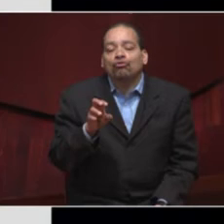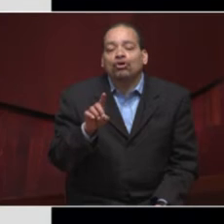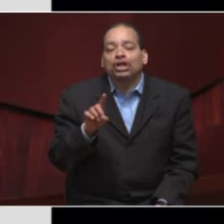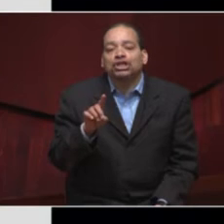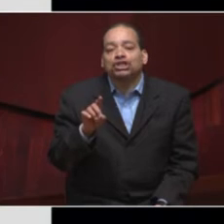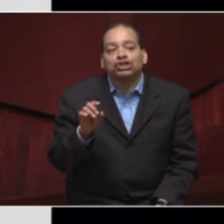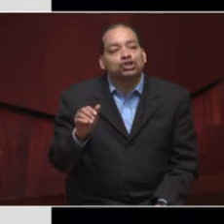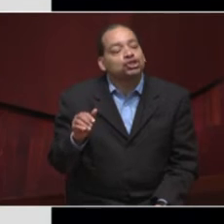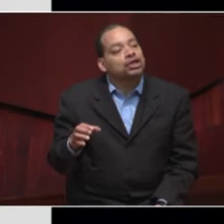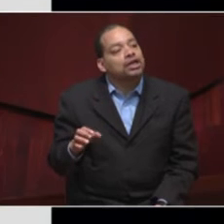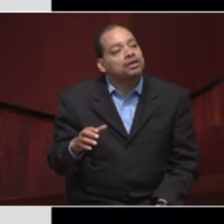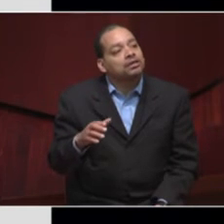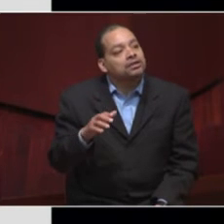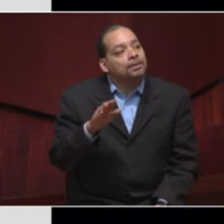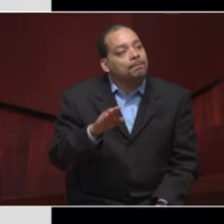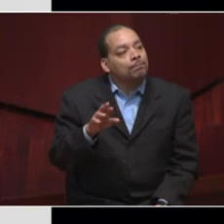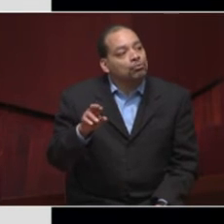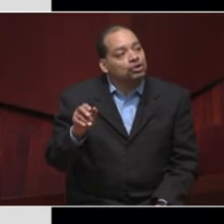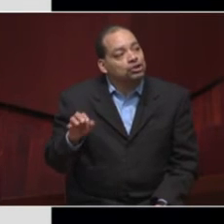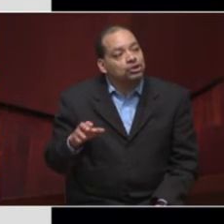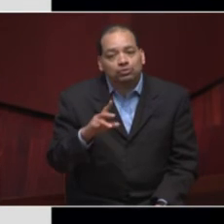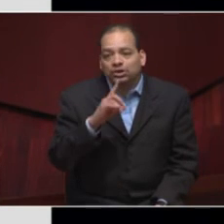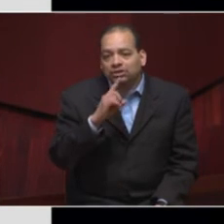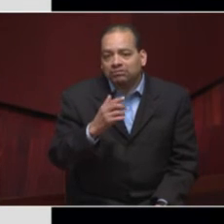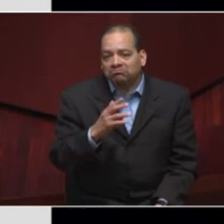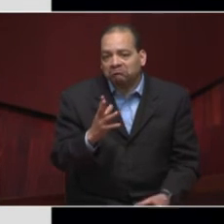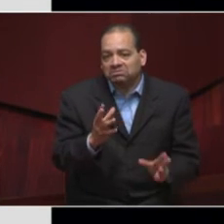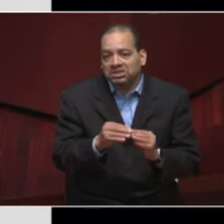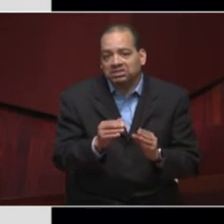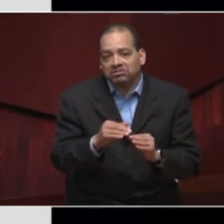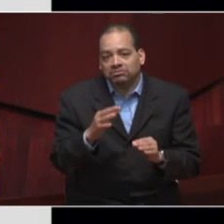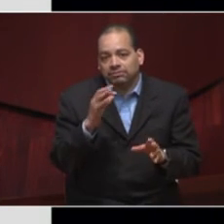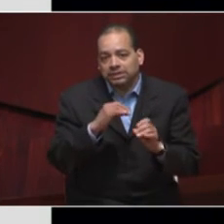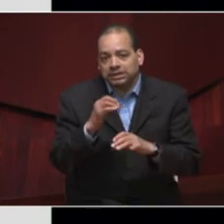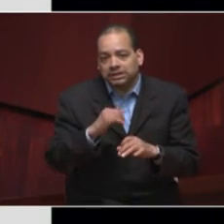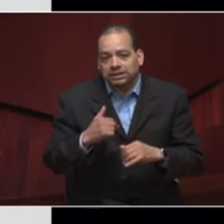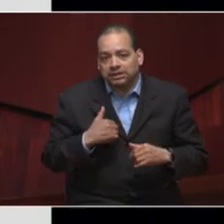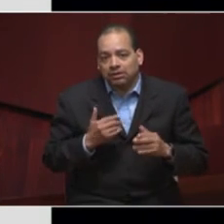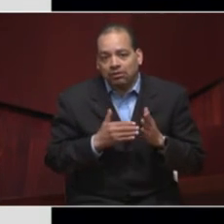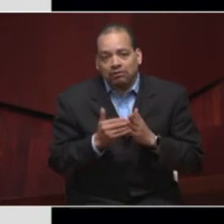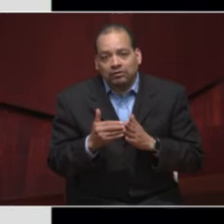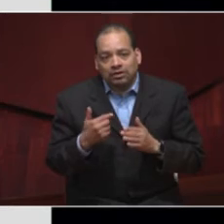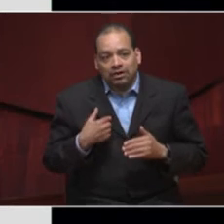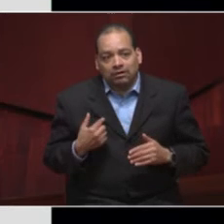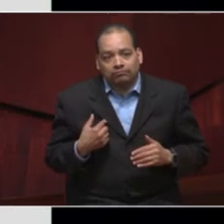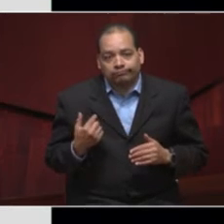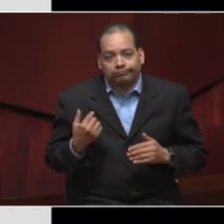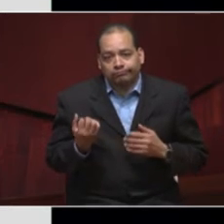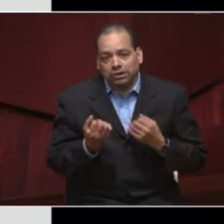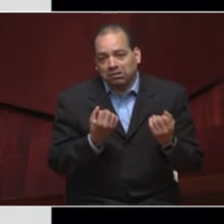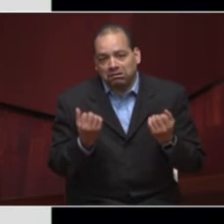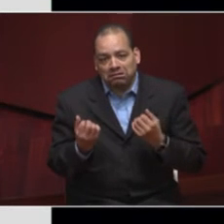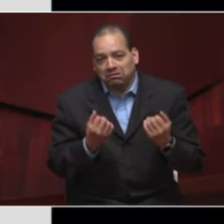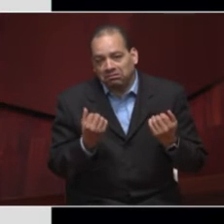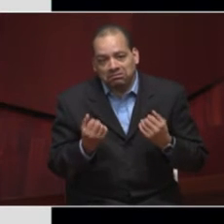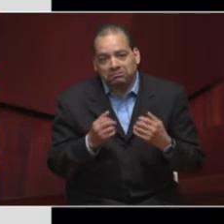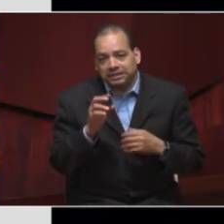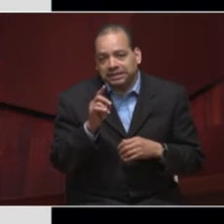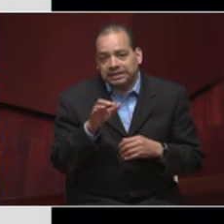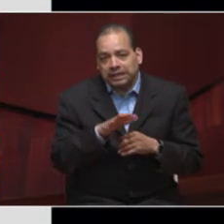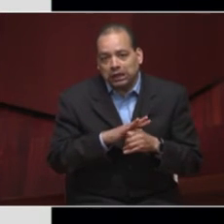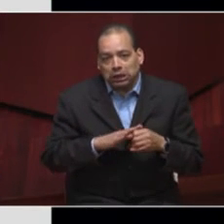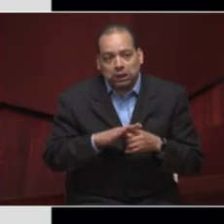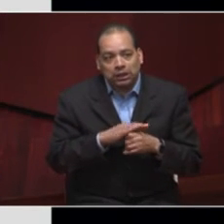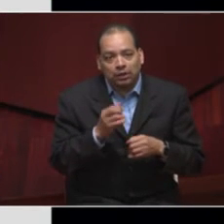many of these meetings because I'm usually on the road harking about ARCIS somewhere in the D.C. area or somewhere in the